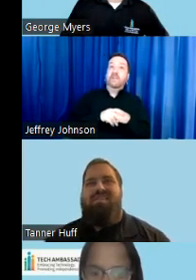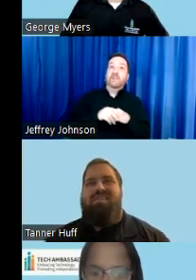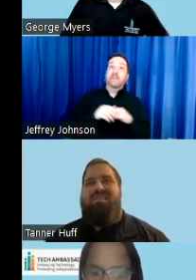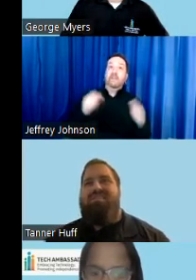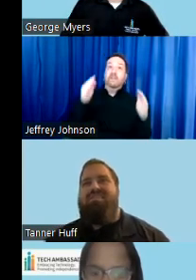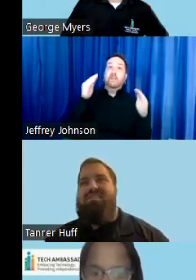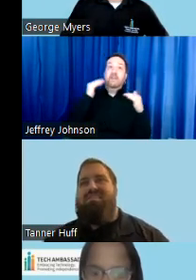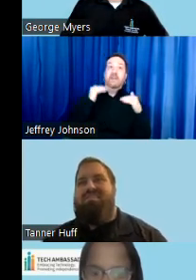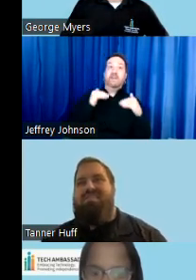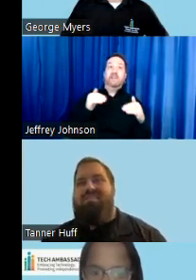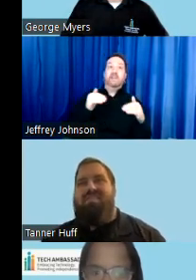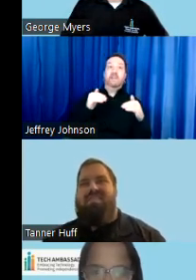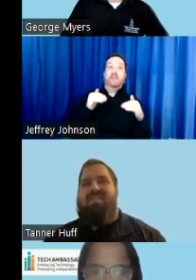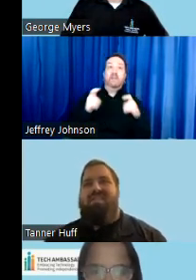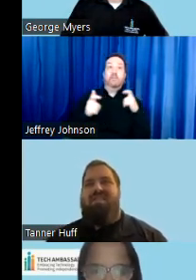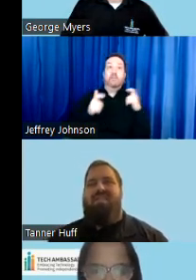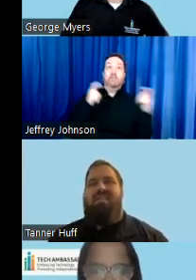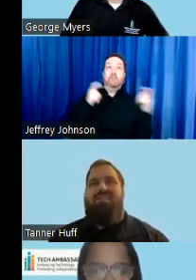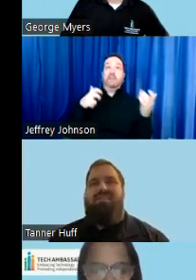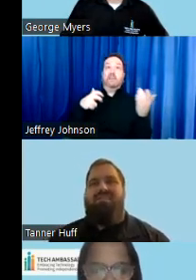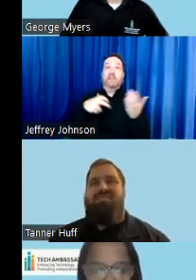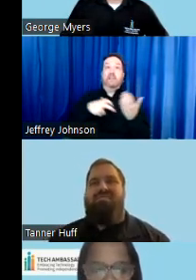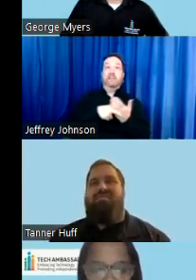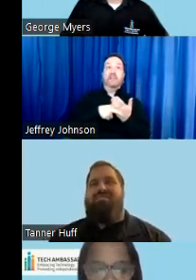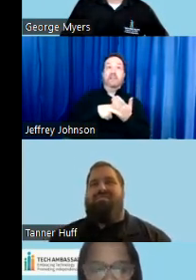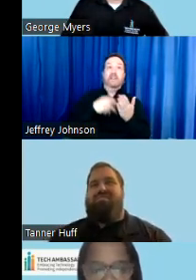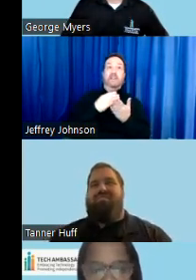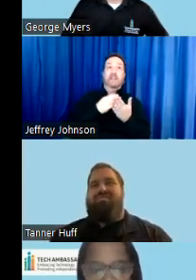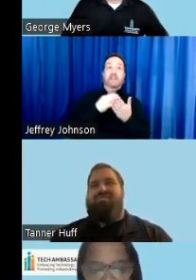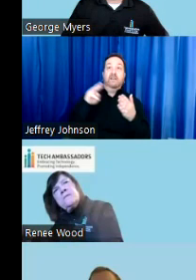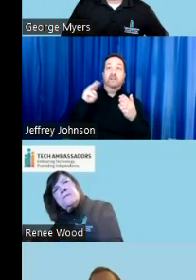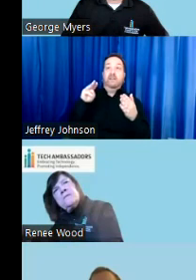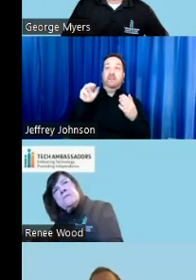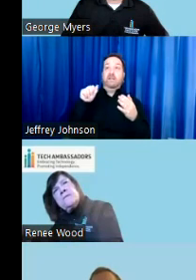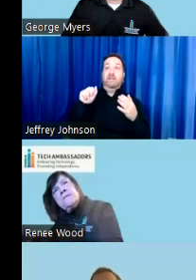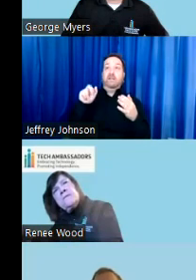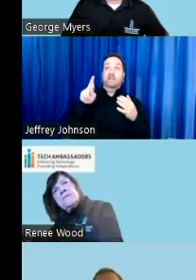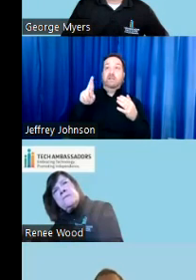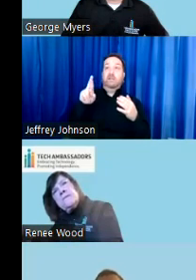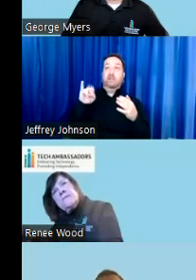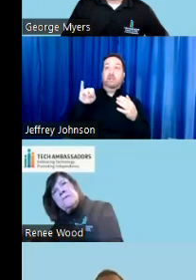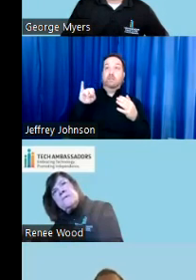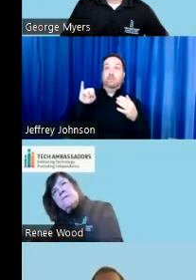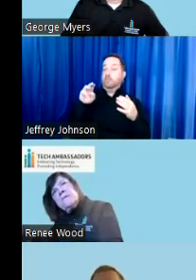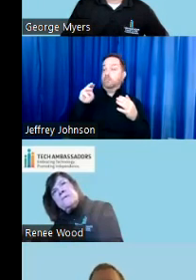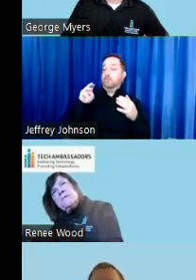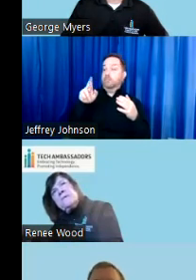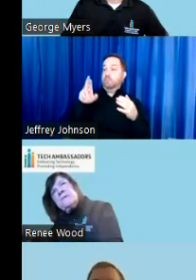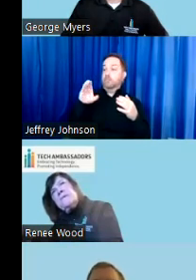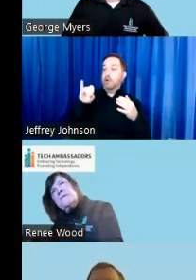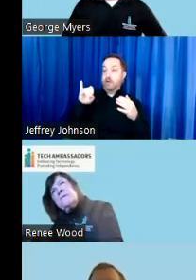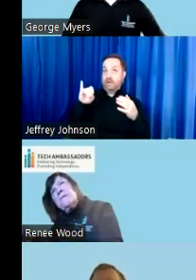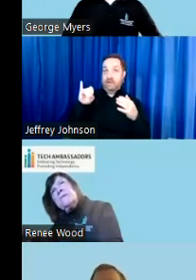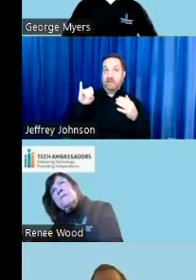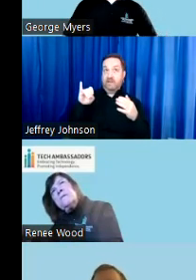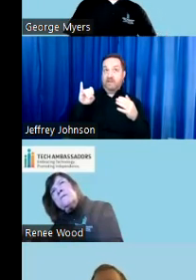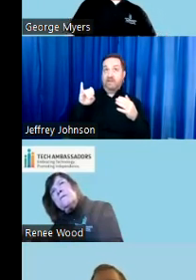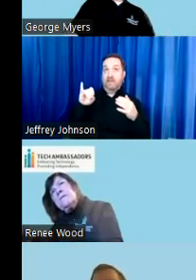Next on our big ticket list, we're going to have Marcy come in and talk about Ring doorbells for a minute.